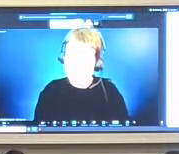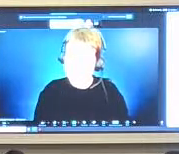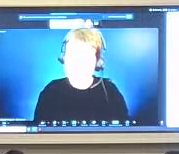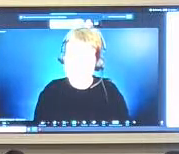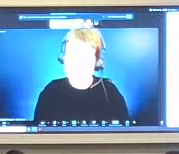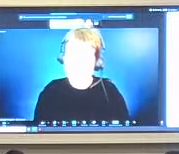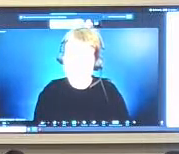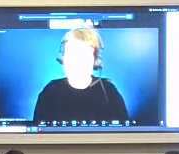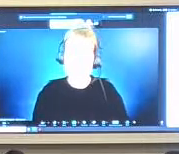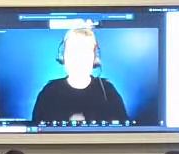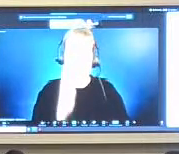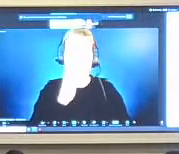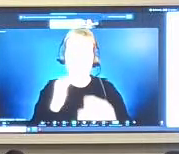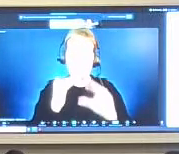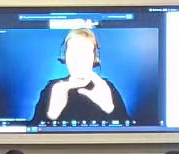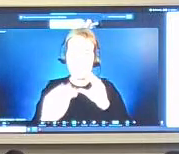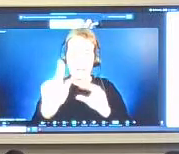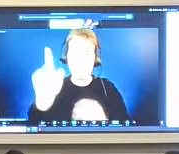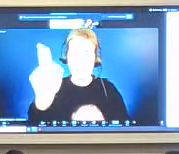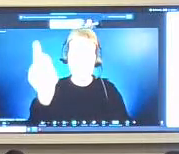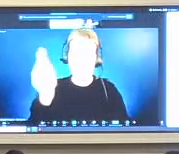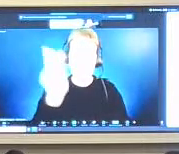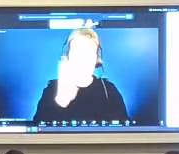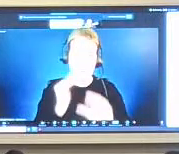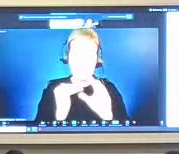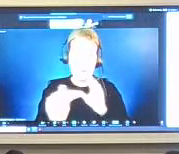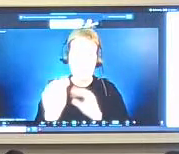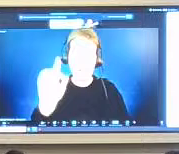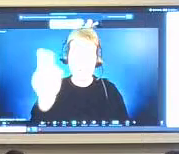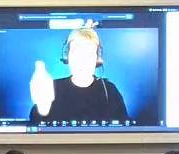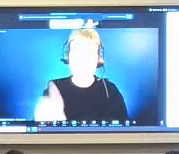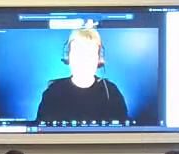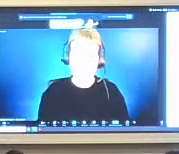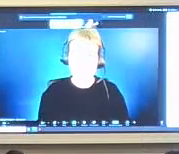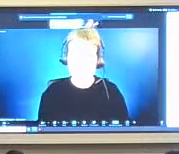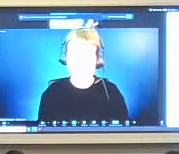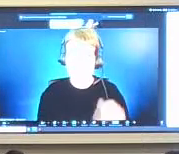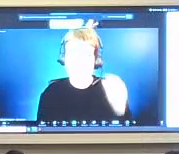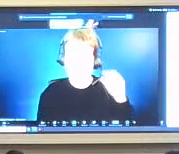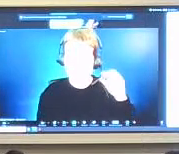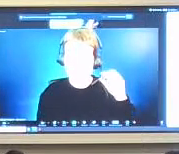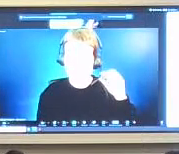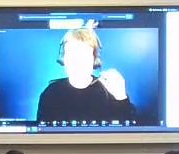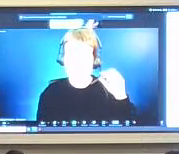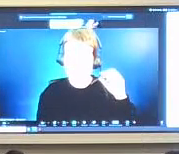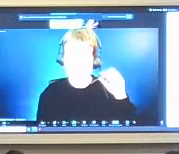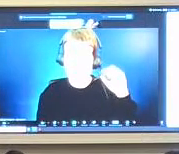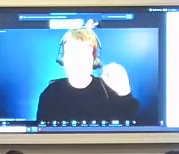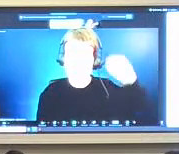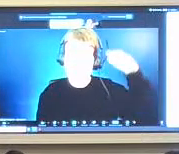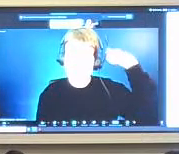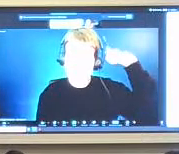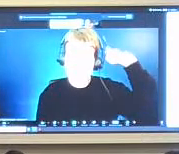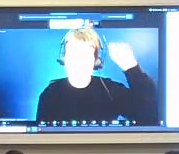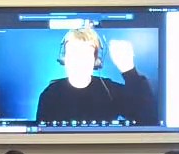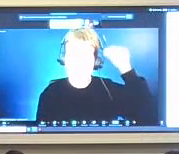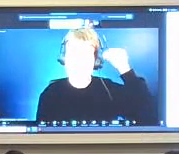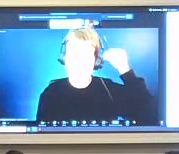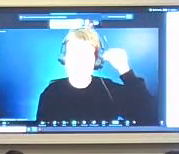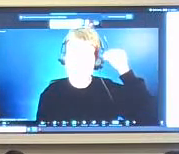So we move on to item 4. Develop a plan to make city facilities fully ADA